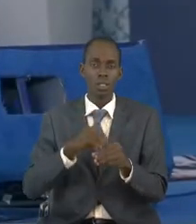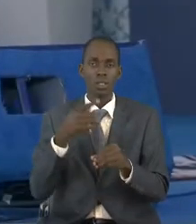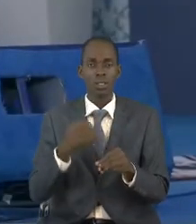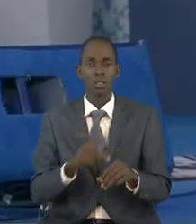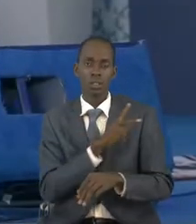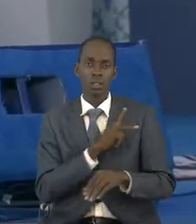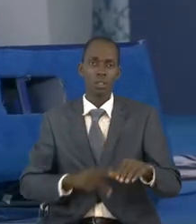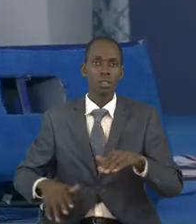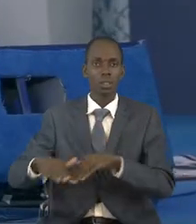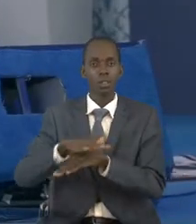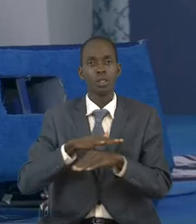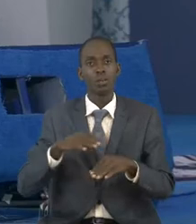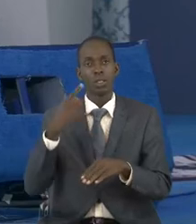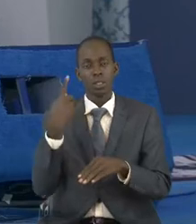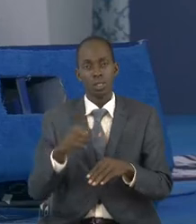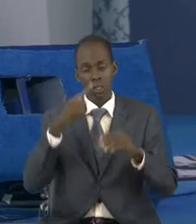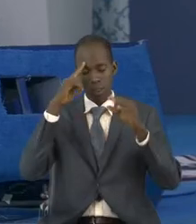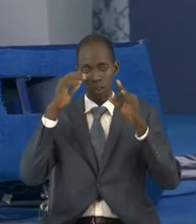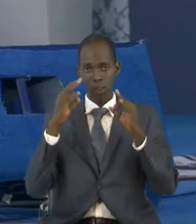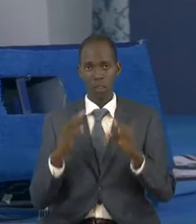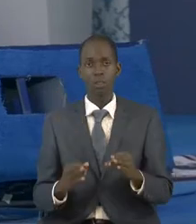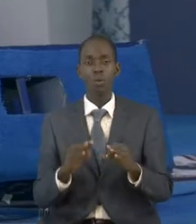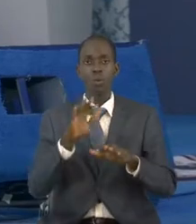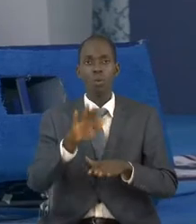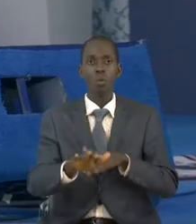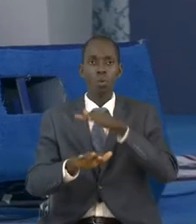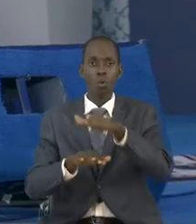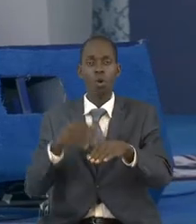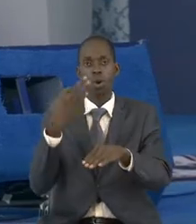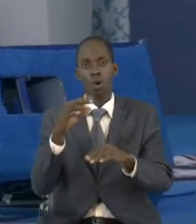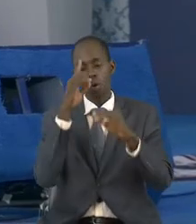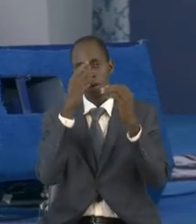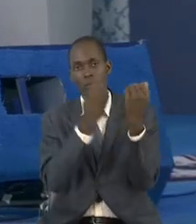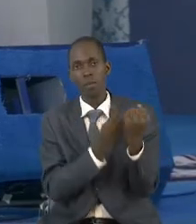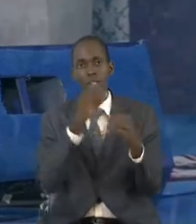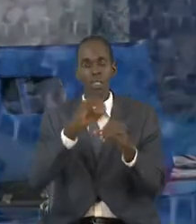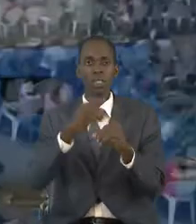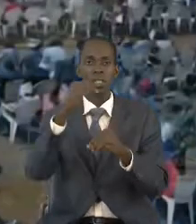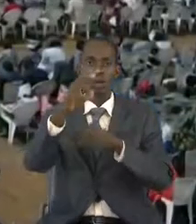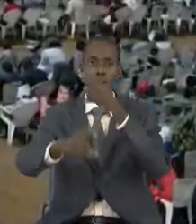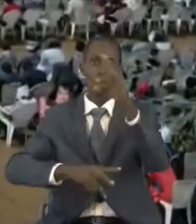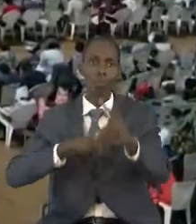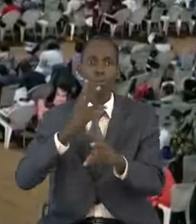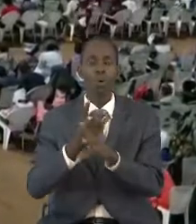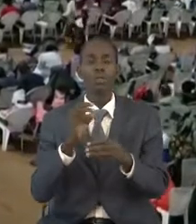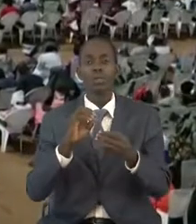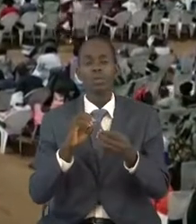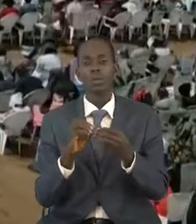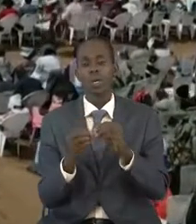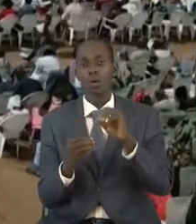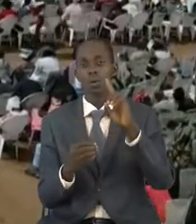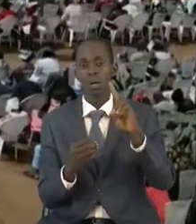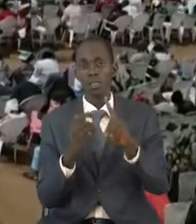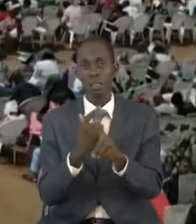The decisive walk of faith in the world. Three things. Number one,